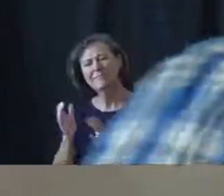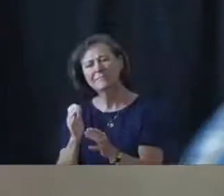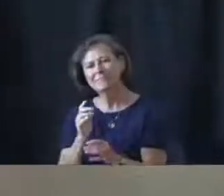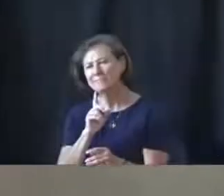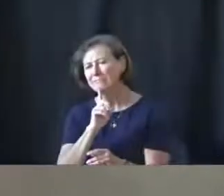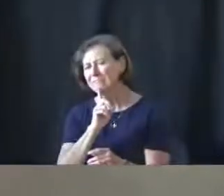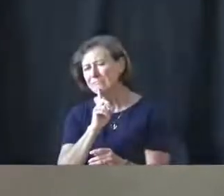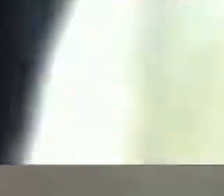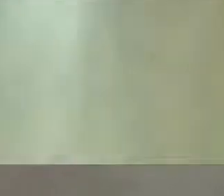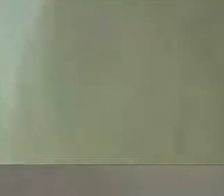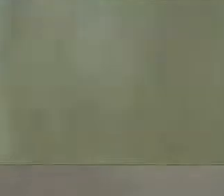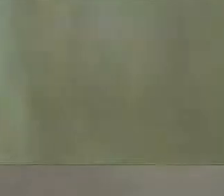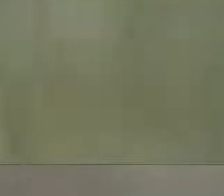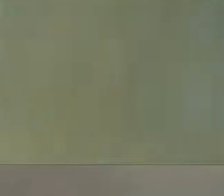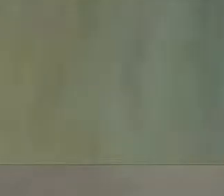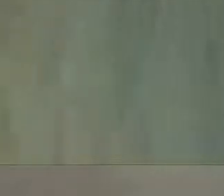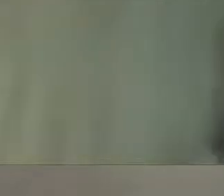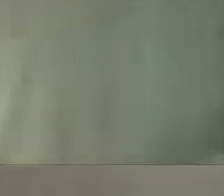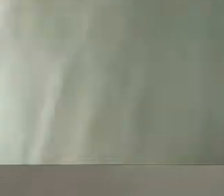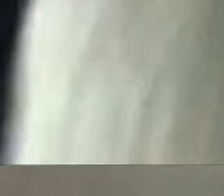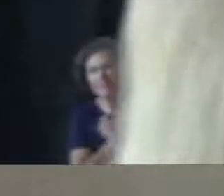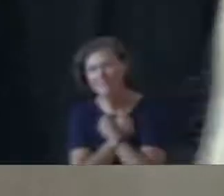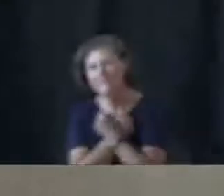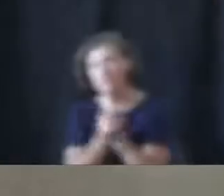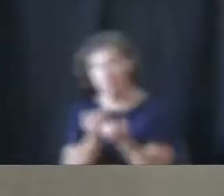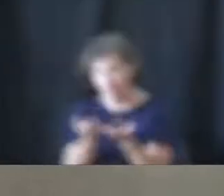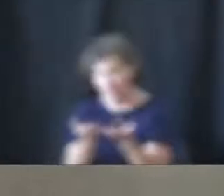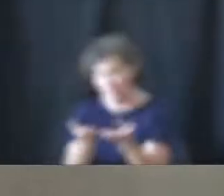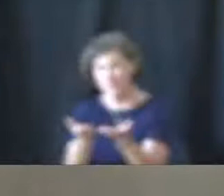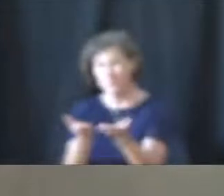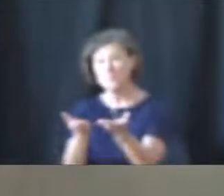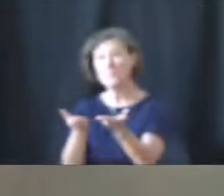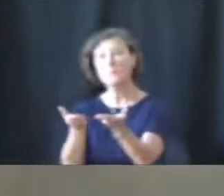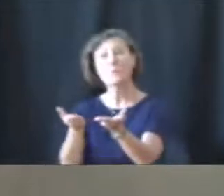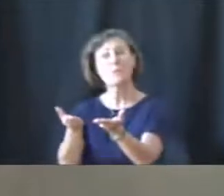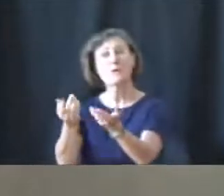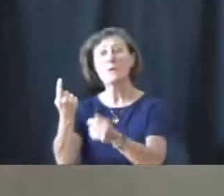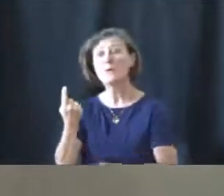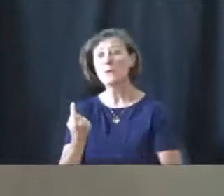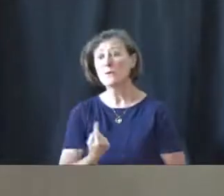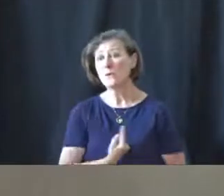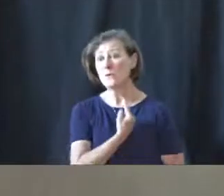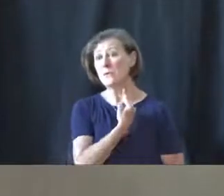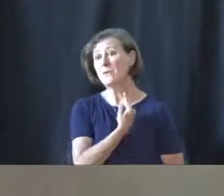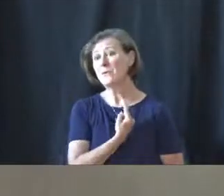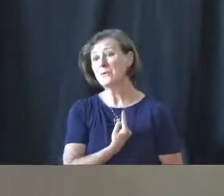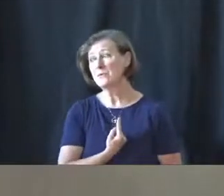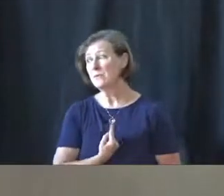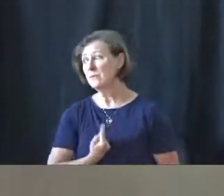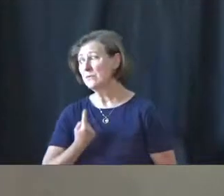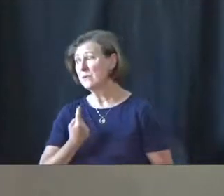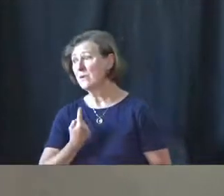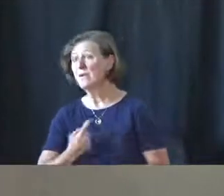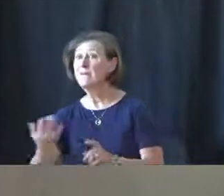to be so in love with you and so